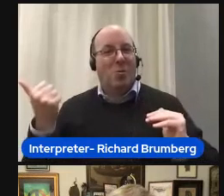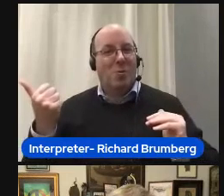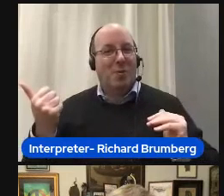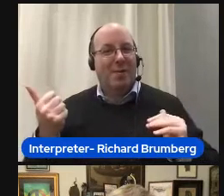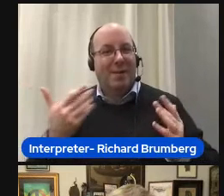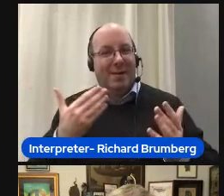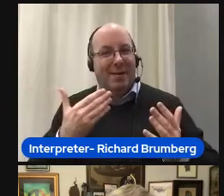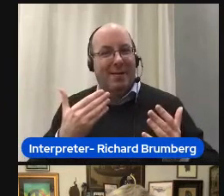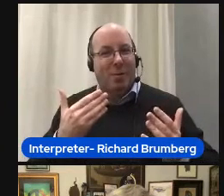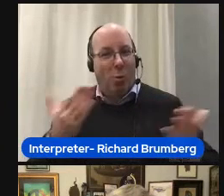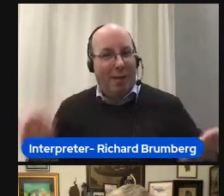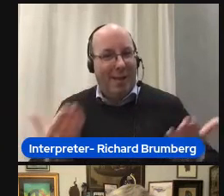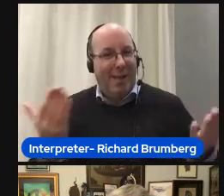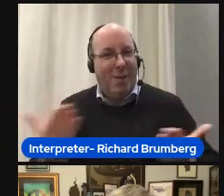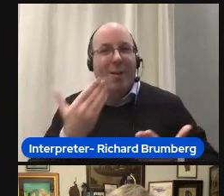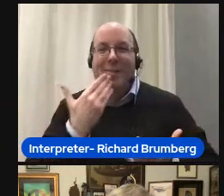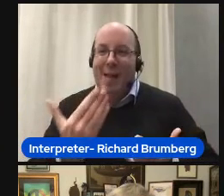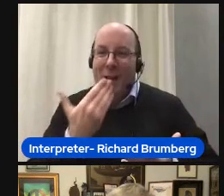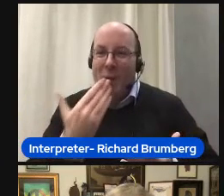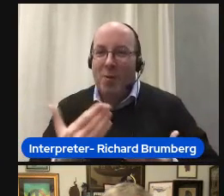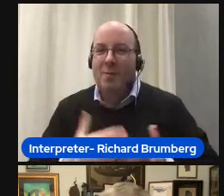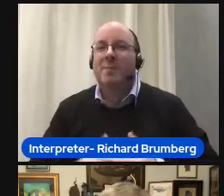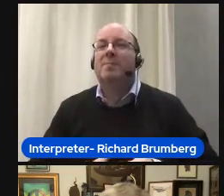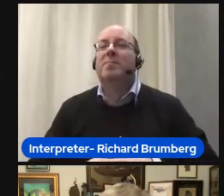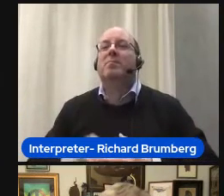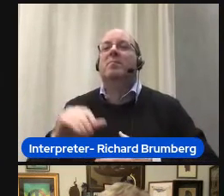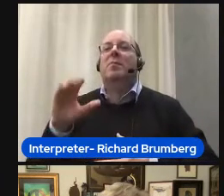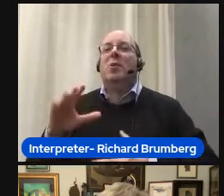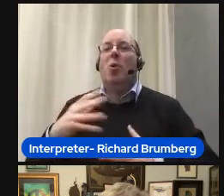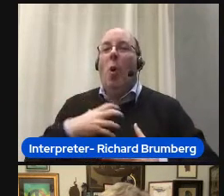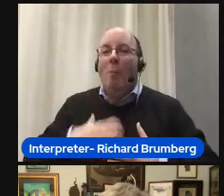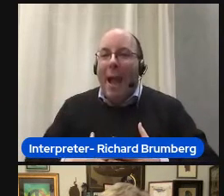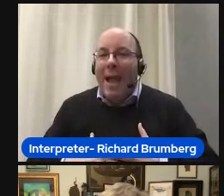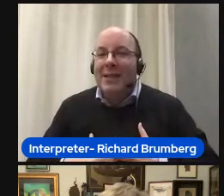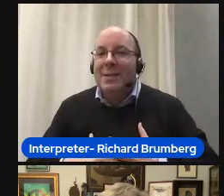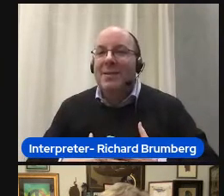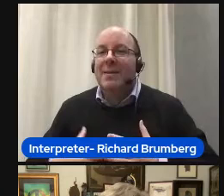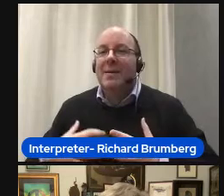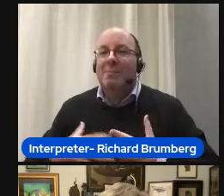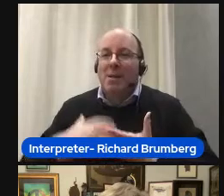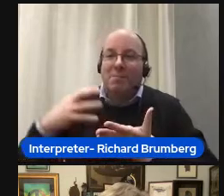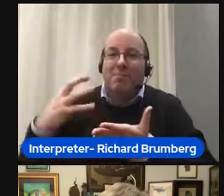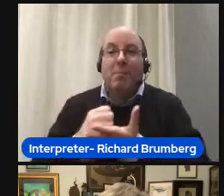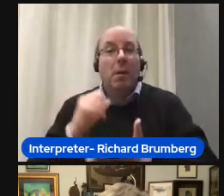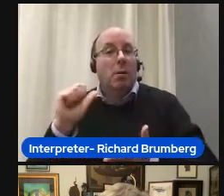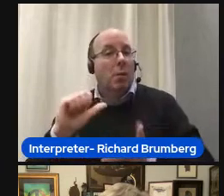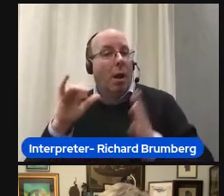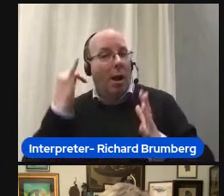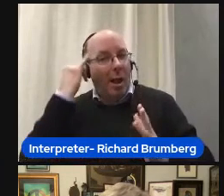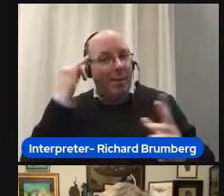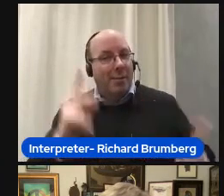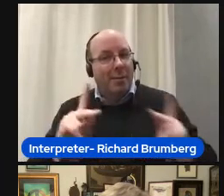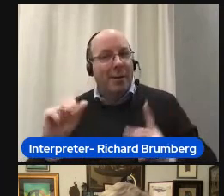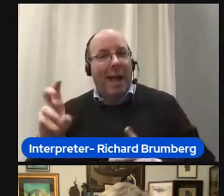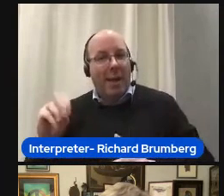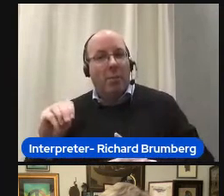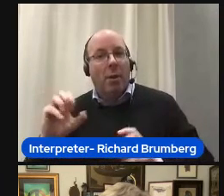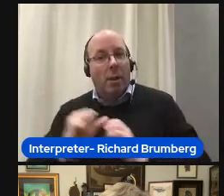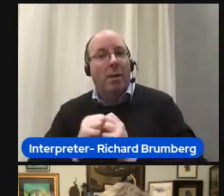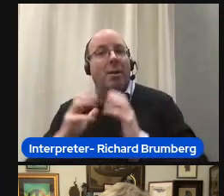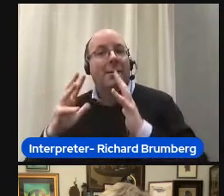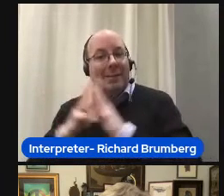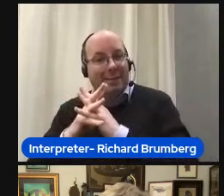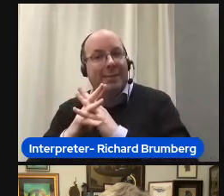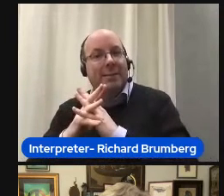thank you so much for being here. And I want you to use your passion, just as Adam did when they co-created